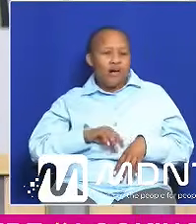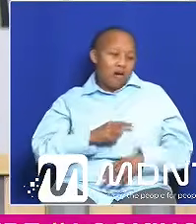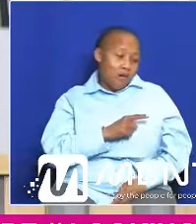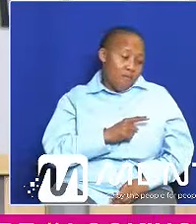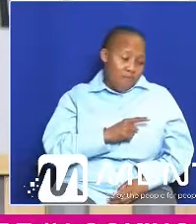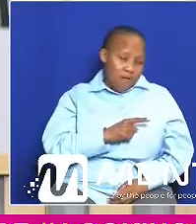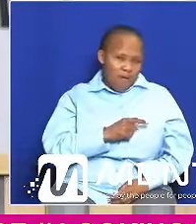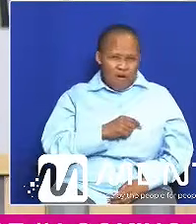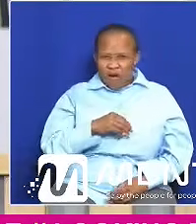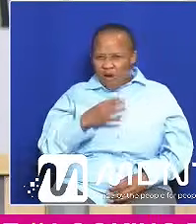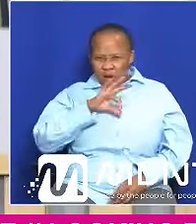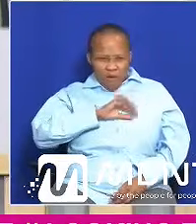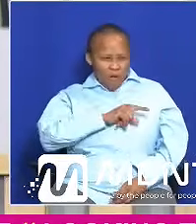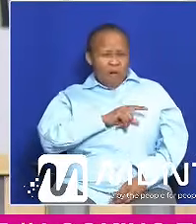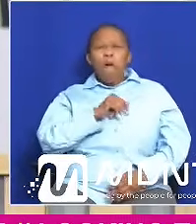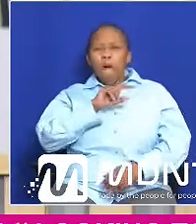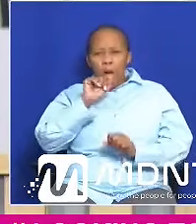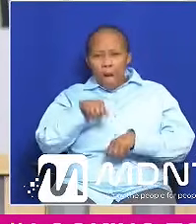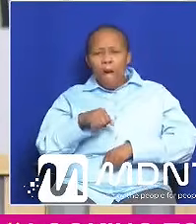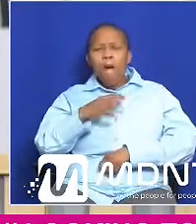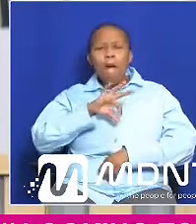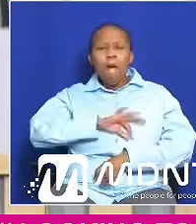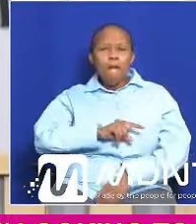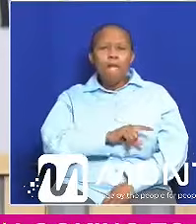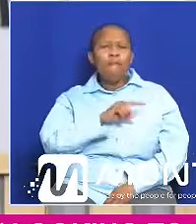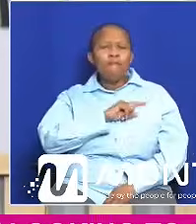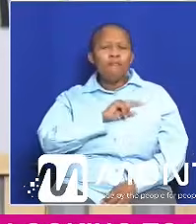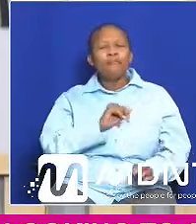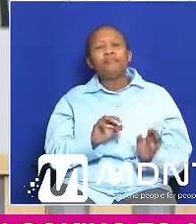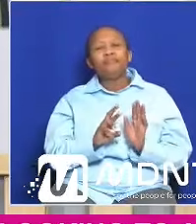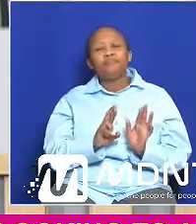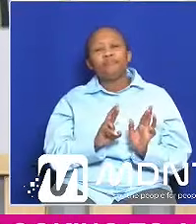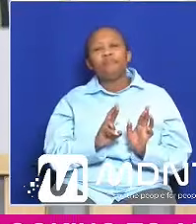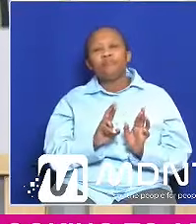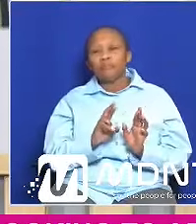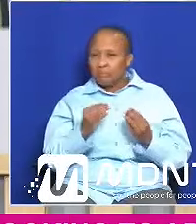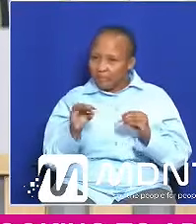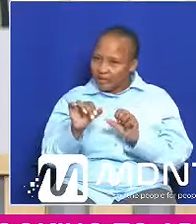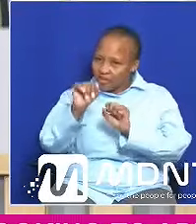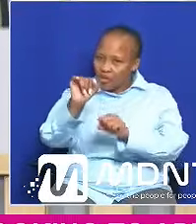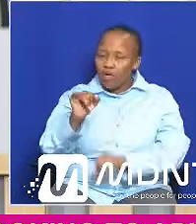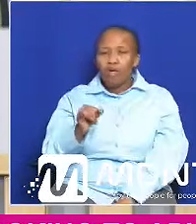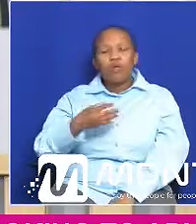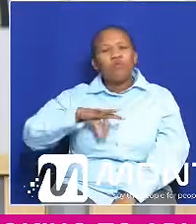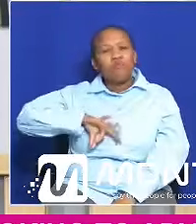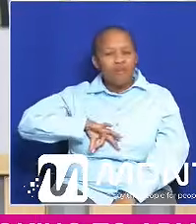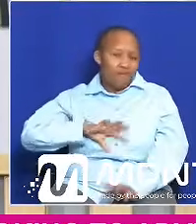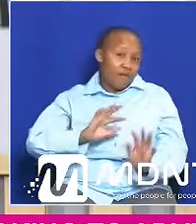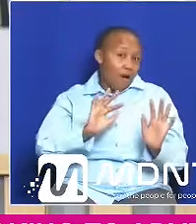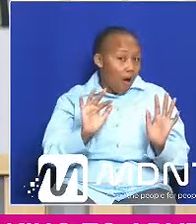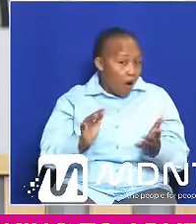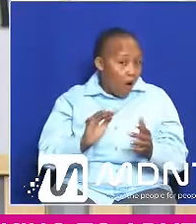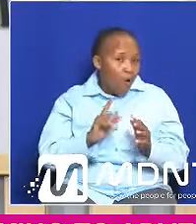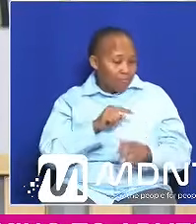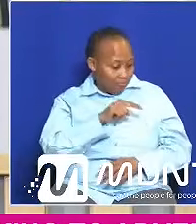referencing now would be engagements that would benefit your business by giving you referrals. Any business